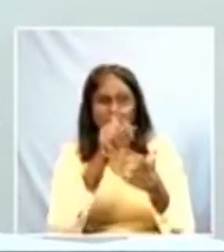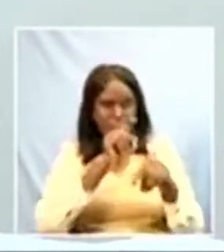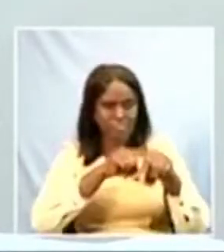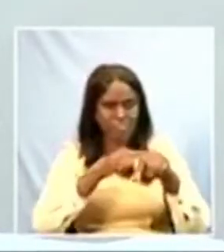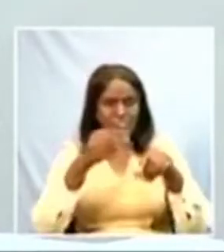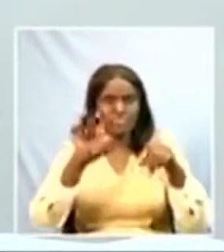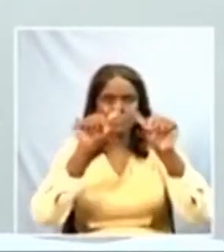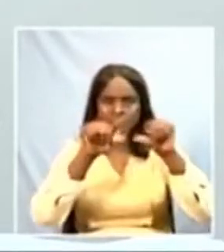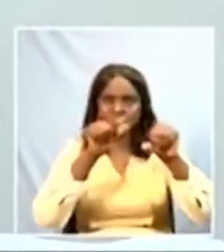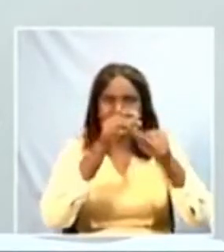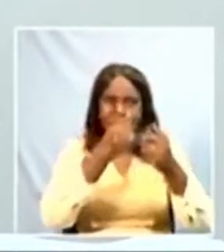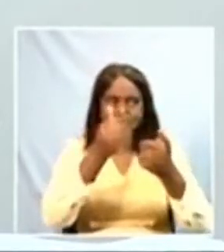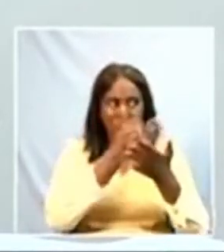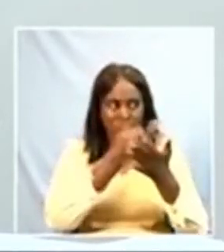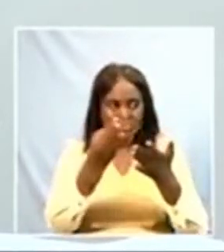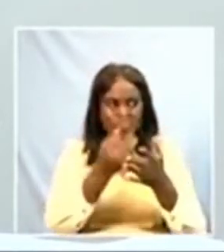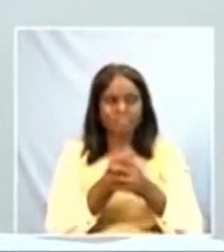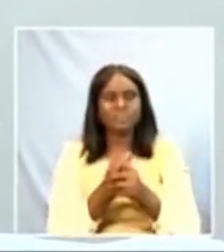time of audit.